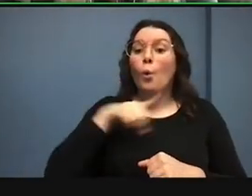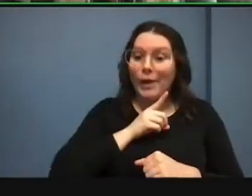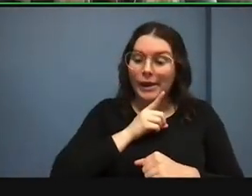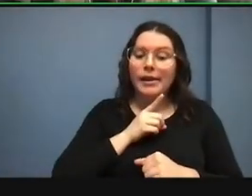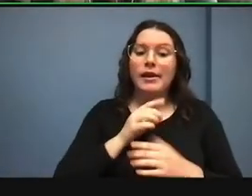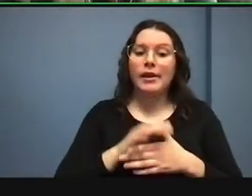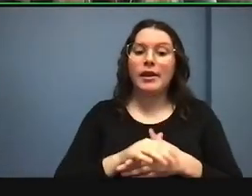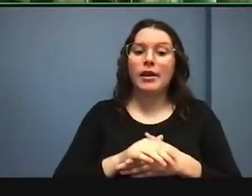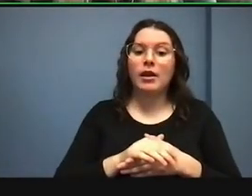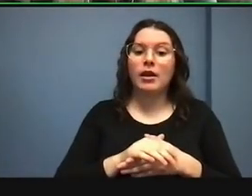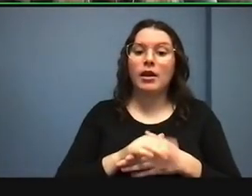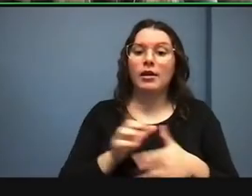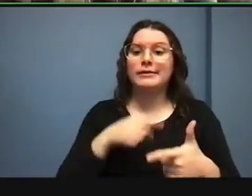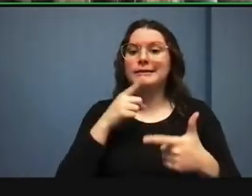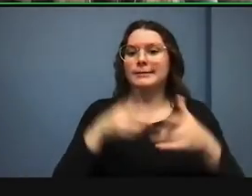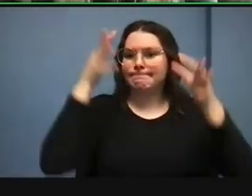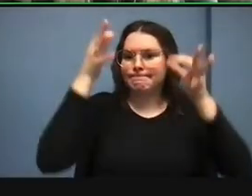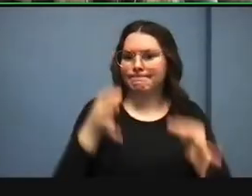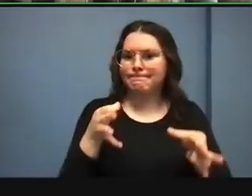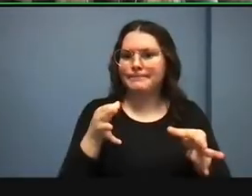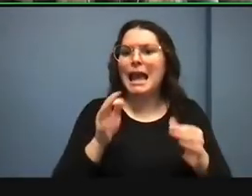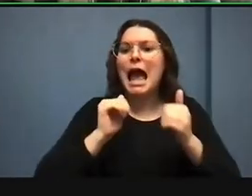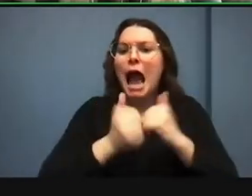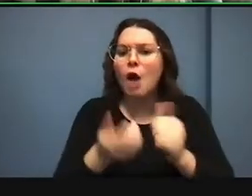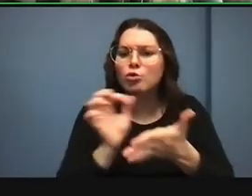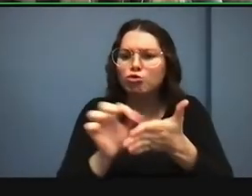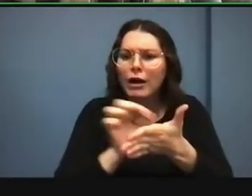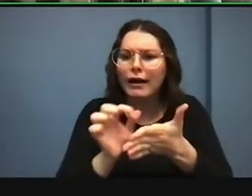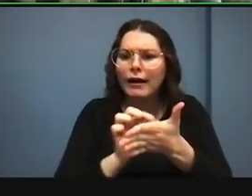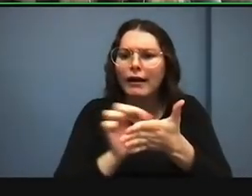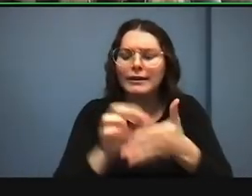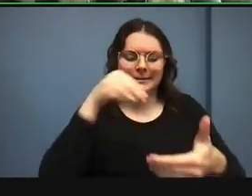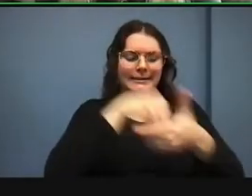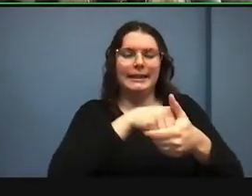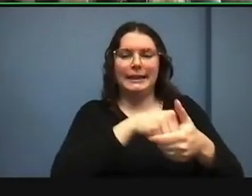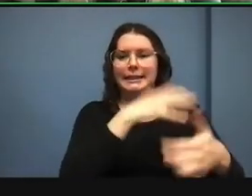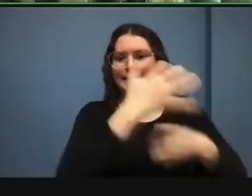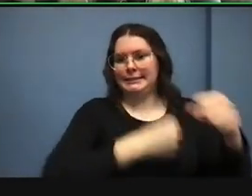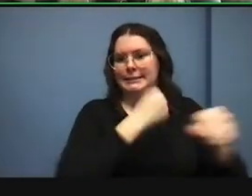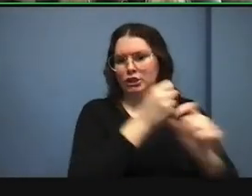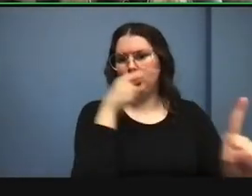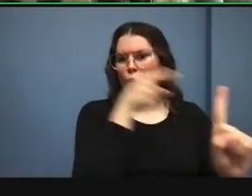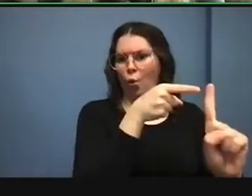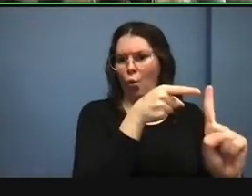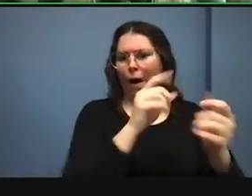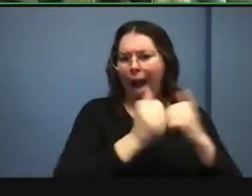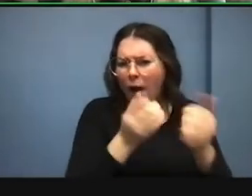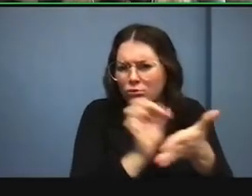to then determine how we're going to write this into an annual goal. So November